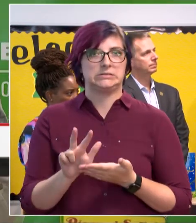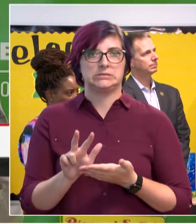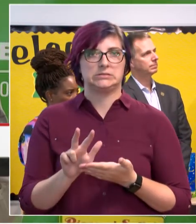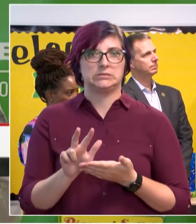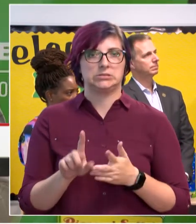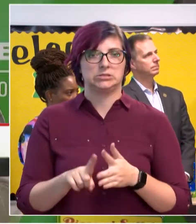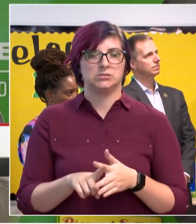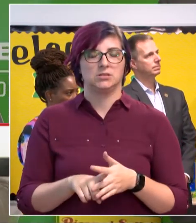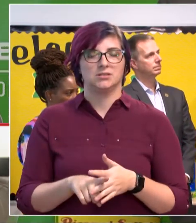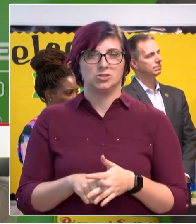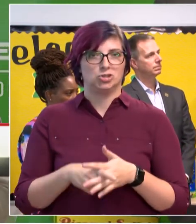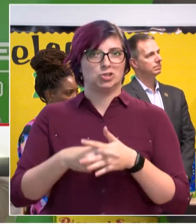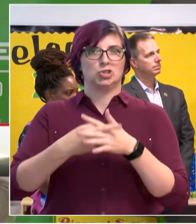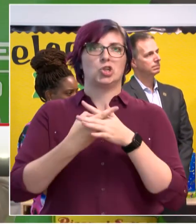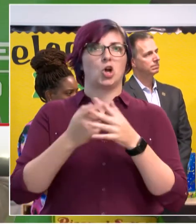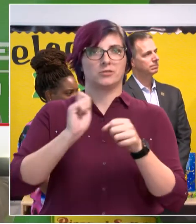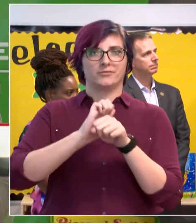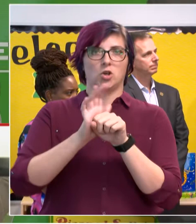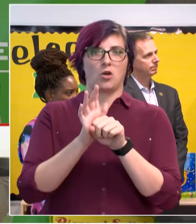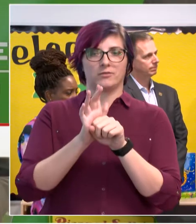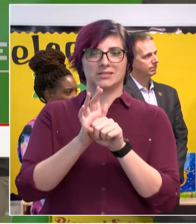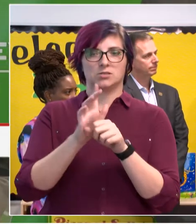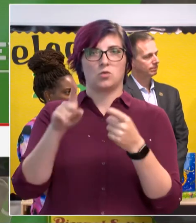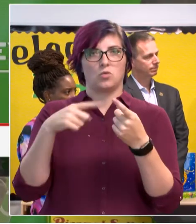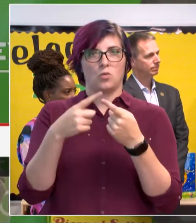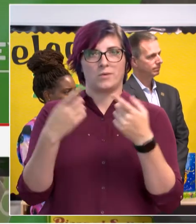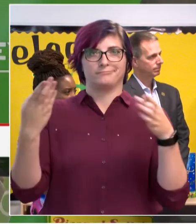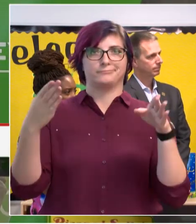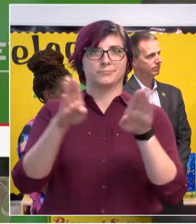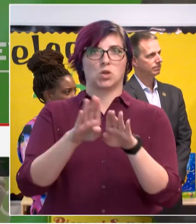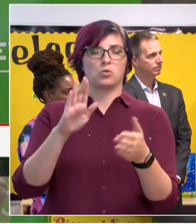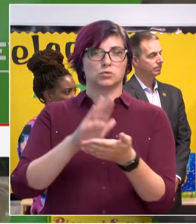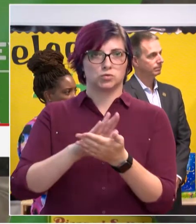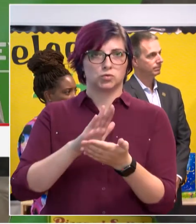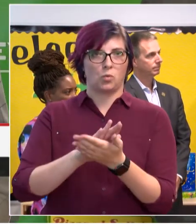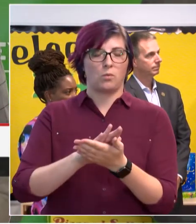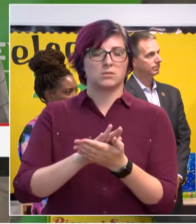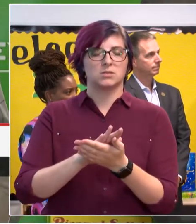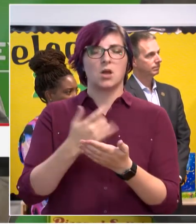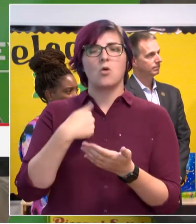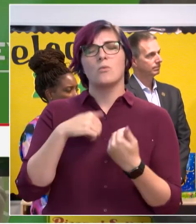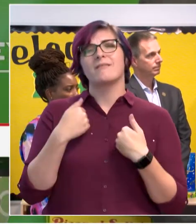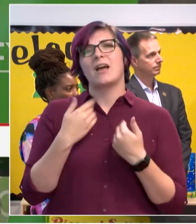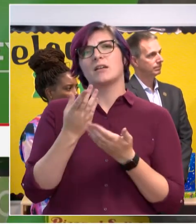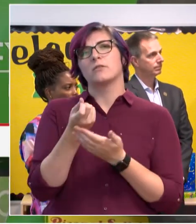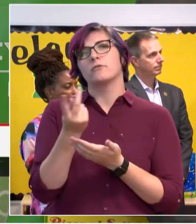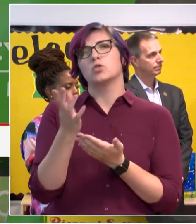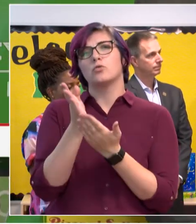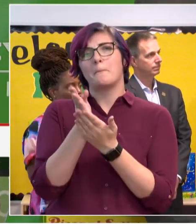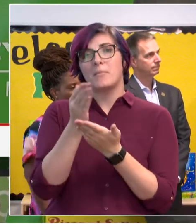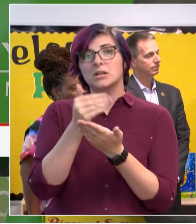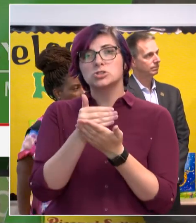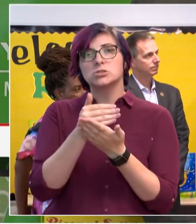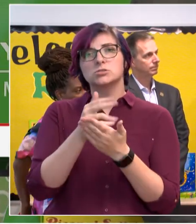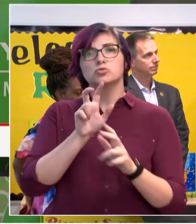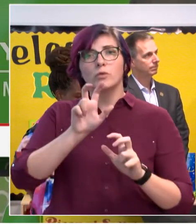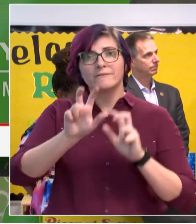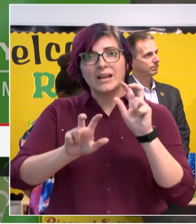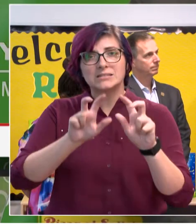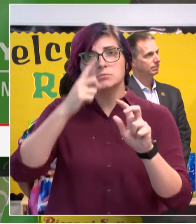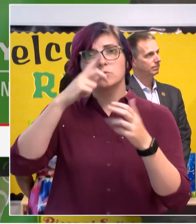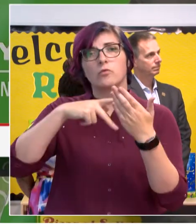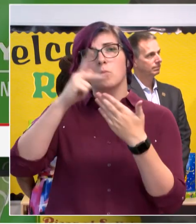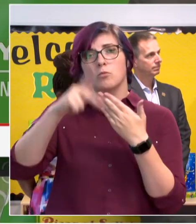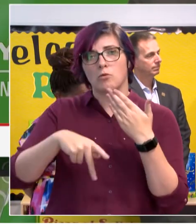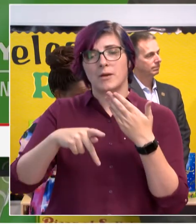had to send kids and teachers home. And we have had a couple of budgets to make investments, to have